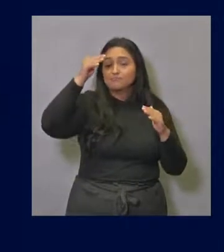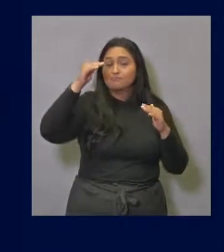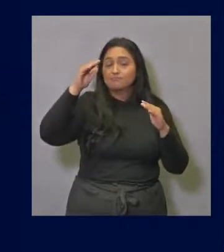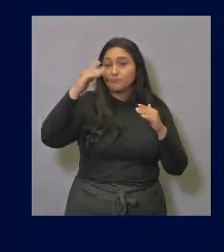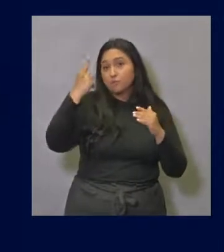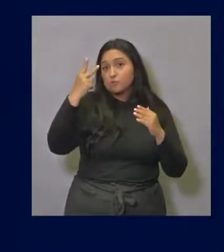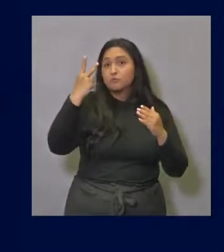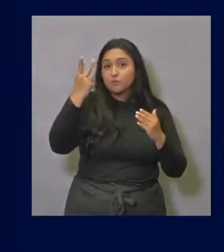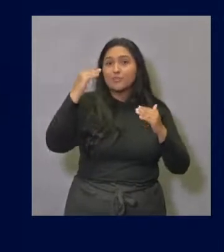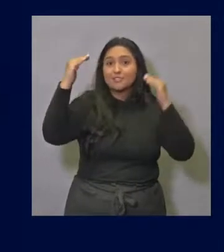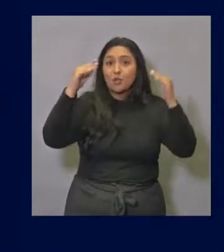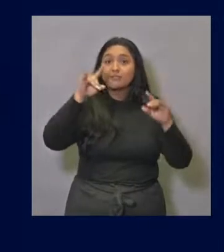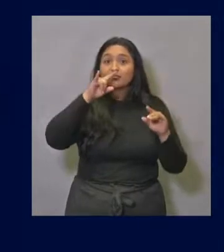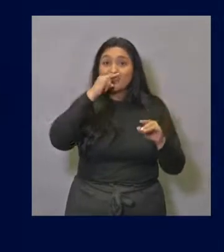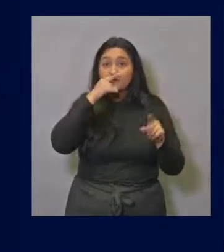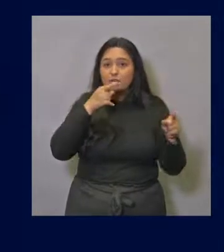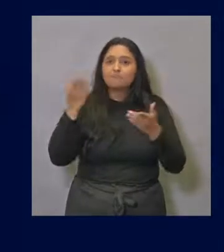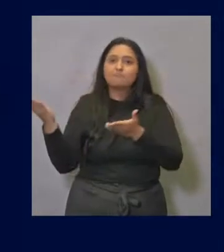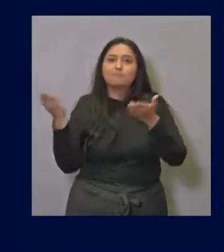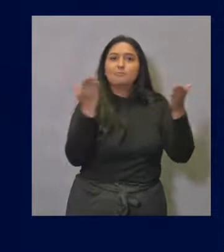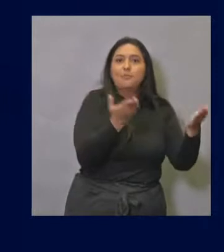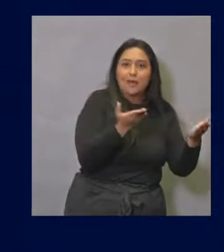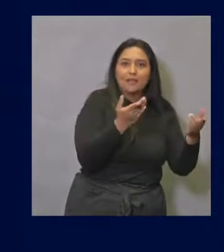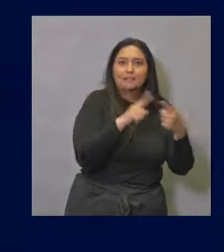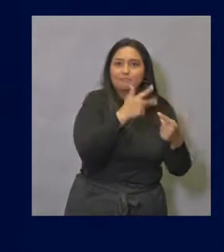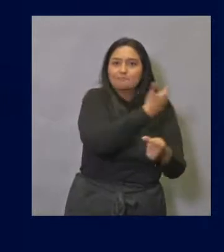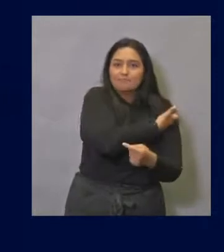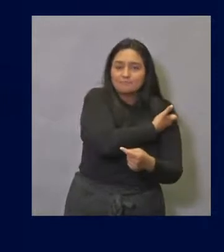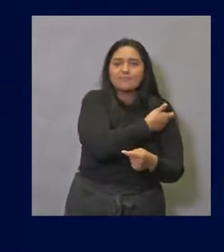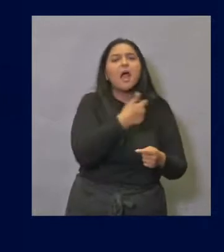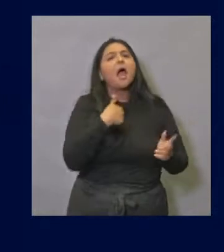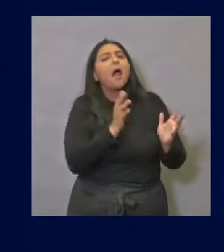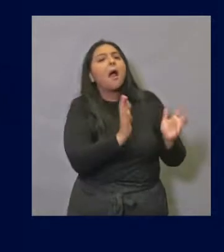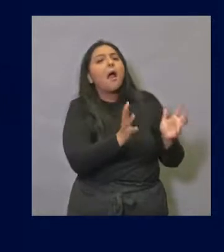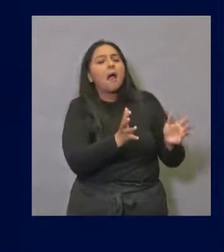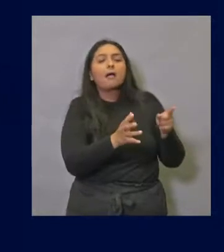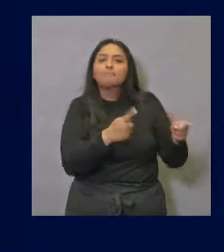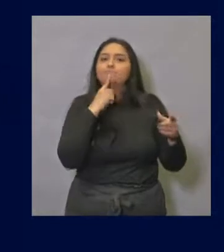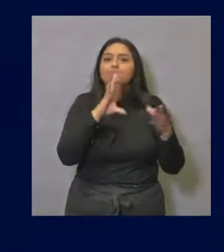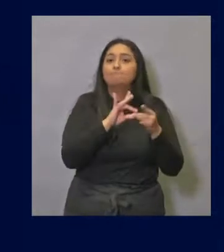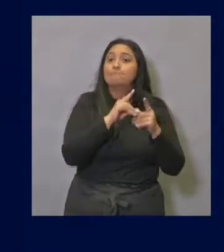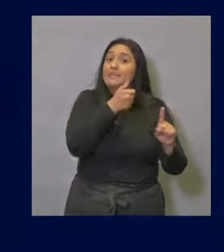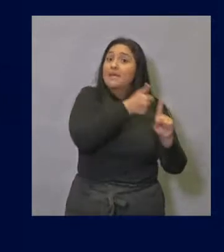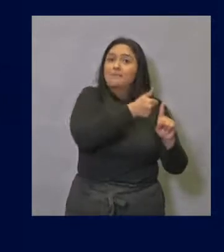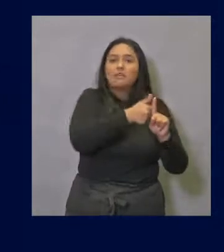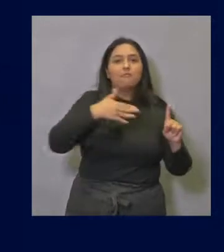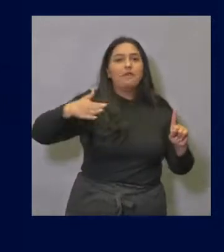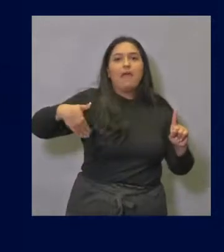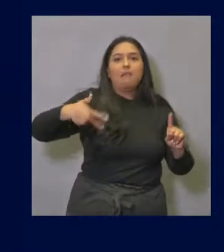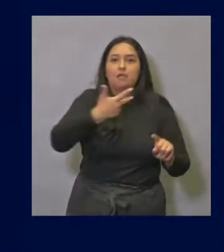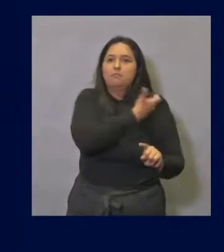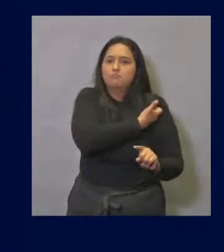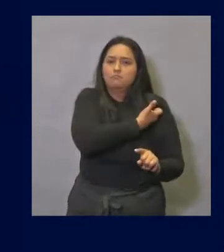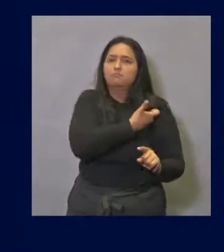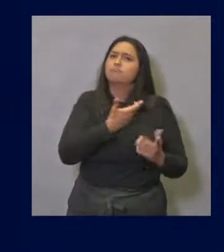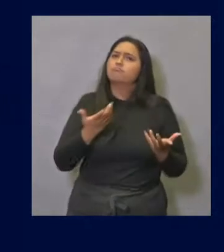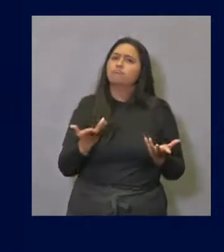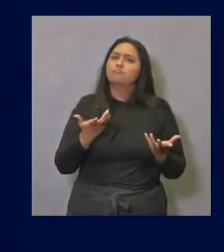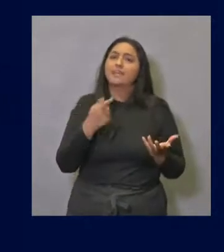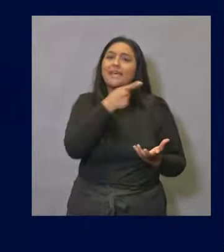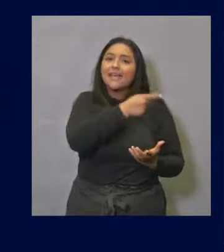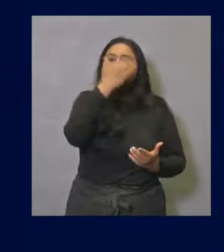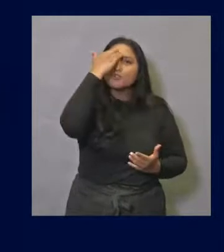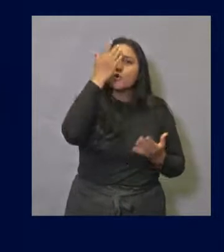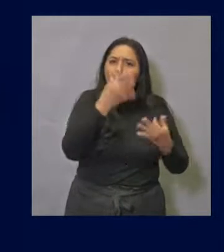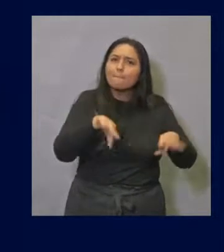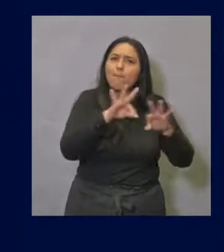an opportunity to talk with him. And in our conversation, he revealed that he had not yet been vaccinated. He knew it was super important